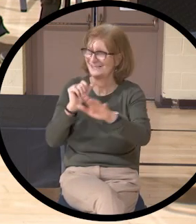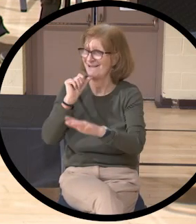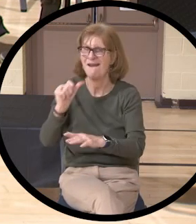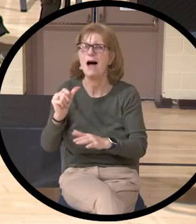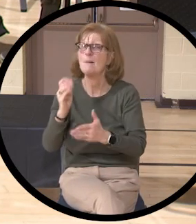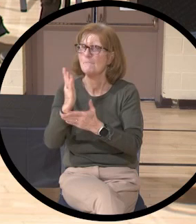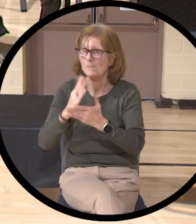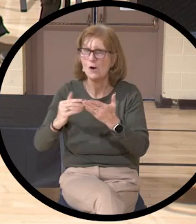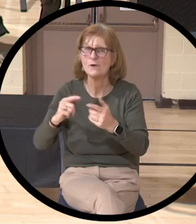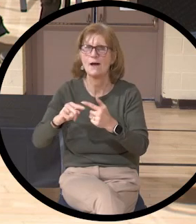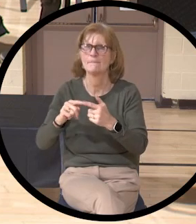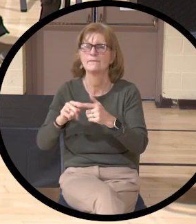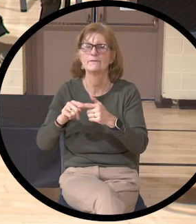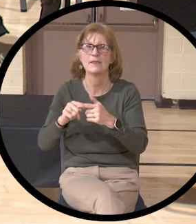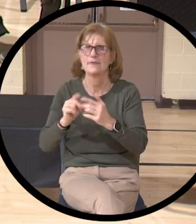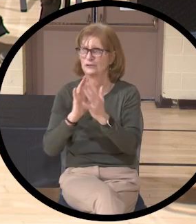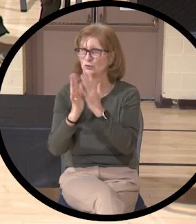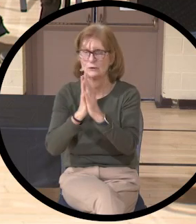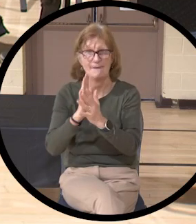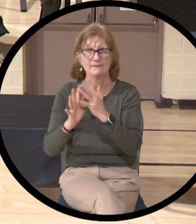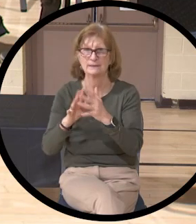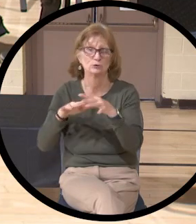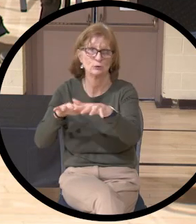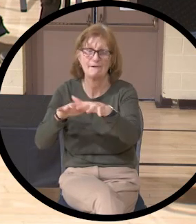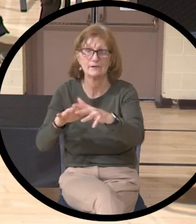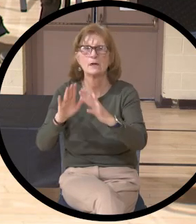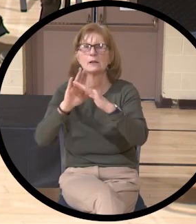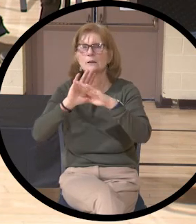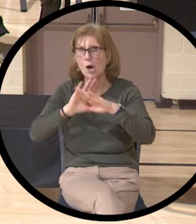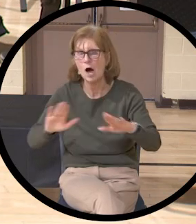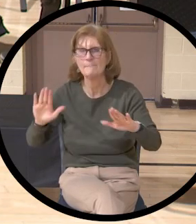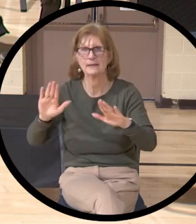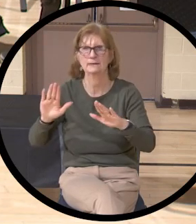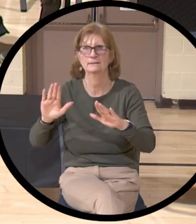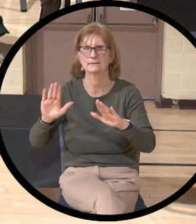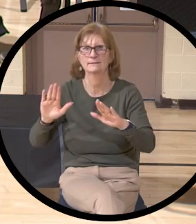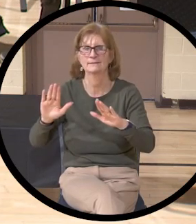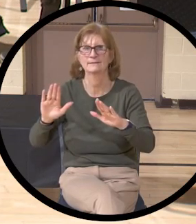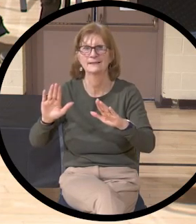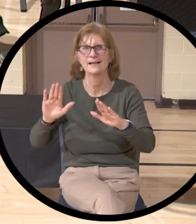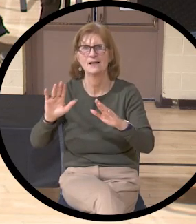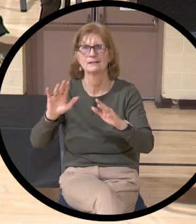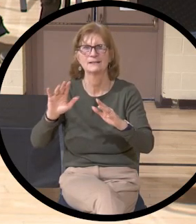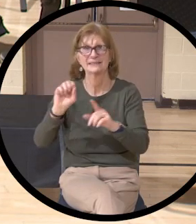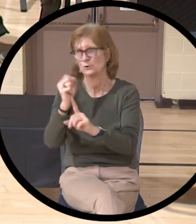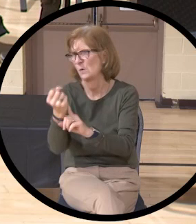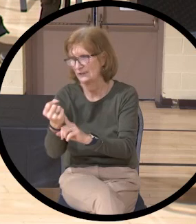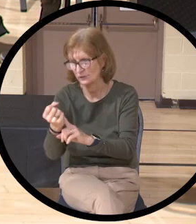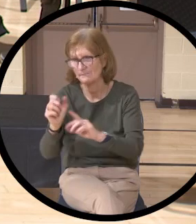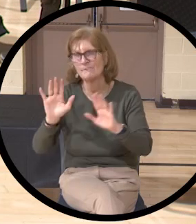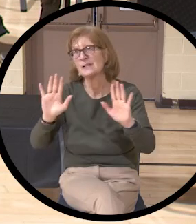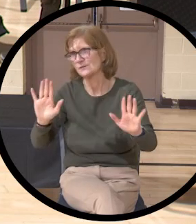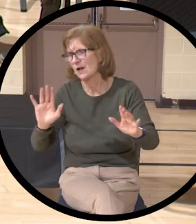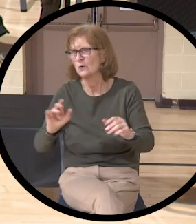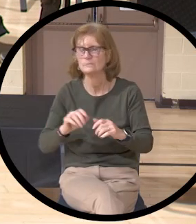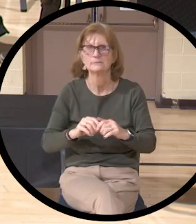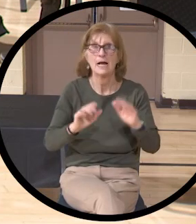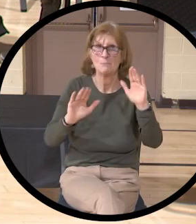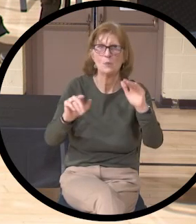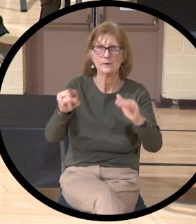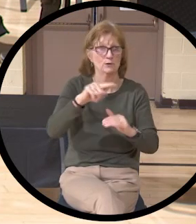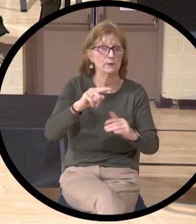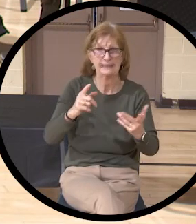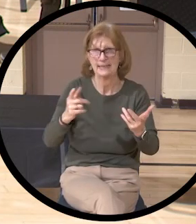that these pedestrian refuge islands can offer some of that same compliance and improve the respect to the crosswalk without